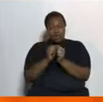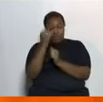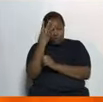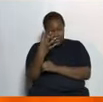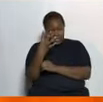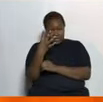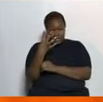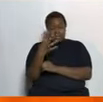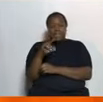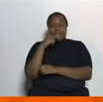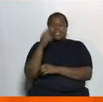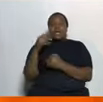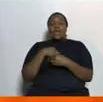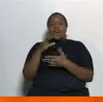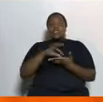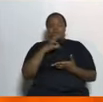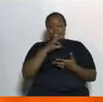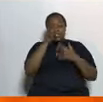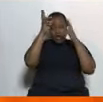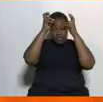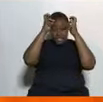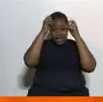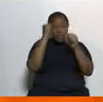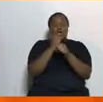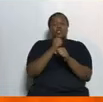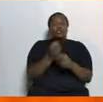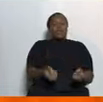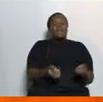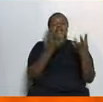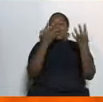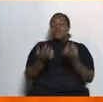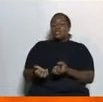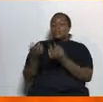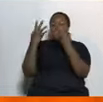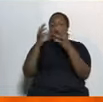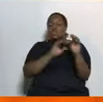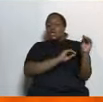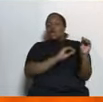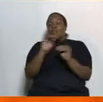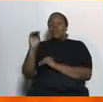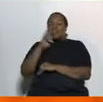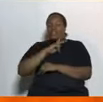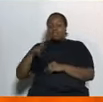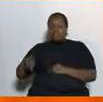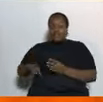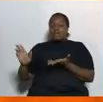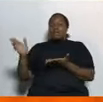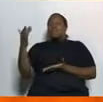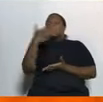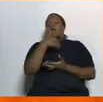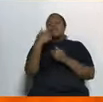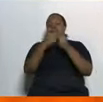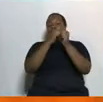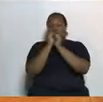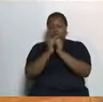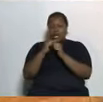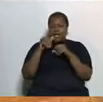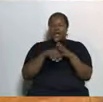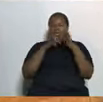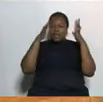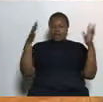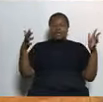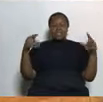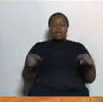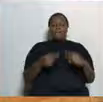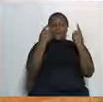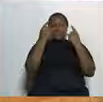spirits of devils performing signs or miracles that go out to the kings of the whole world to gather them together to the great battle